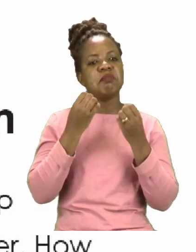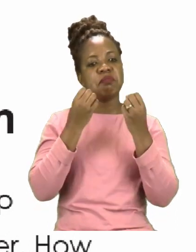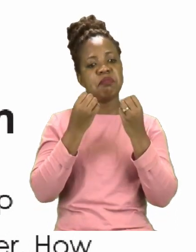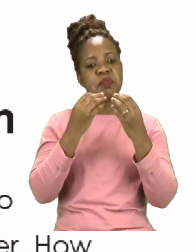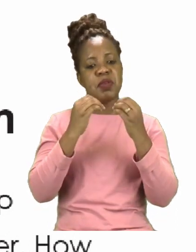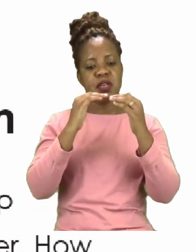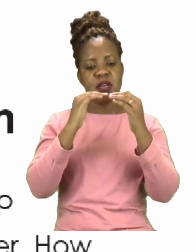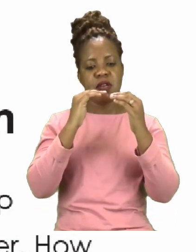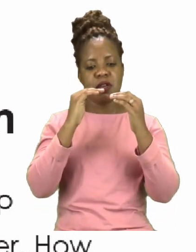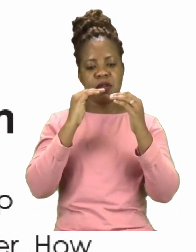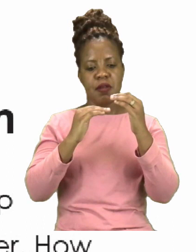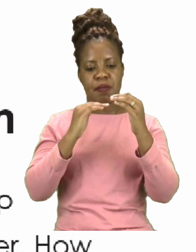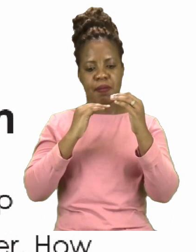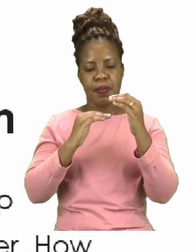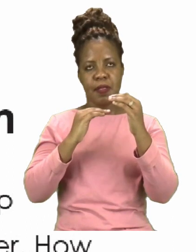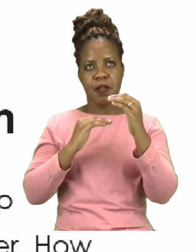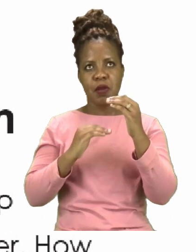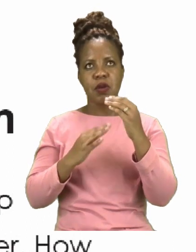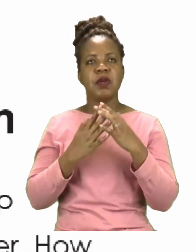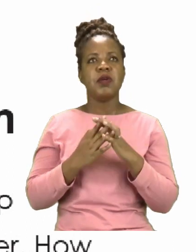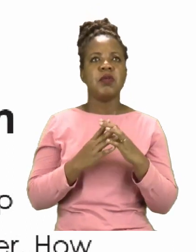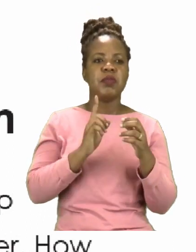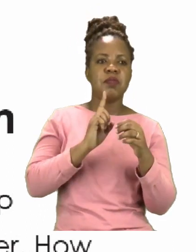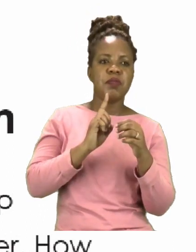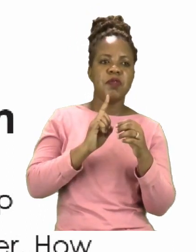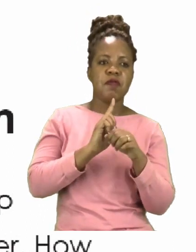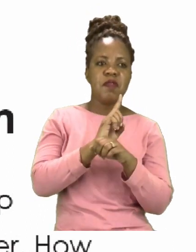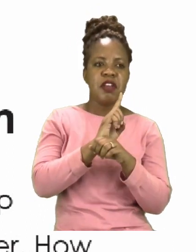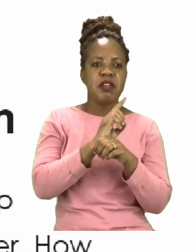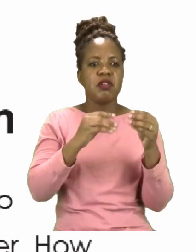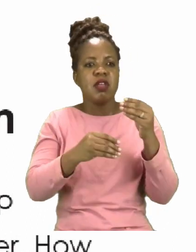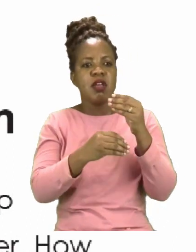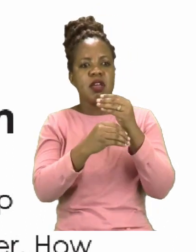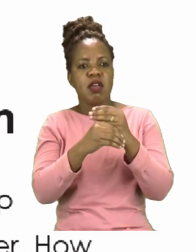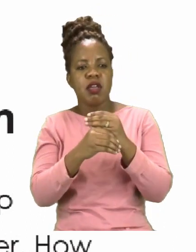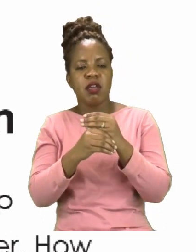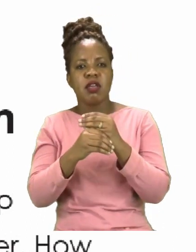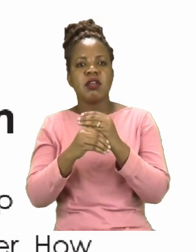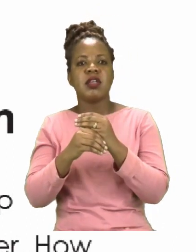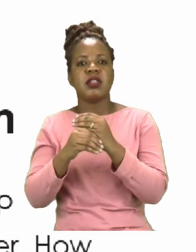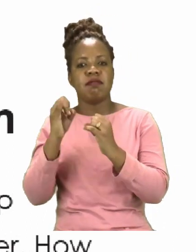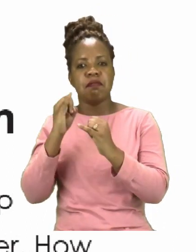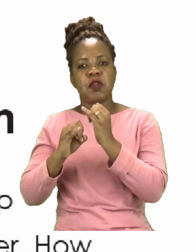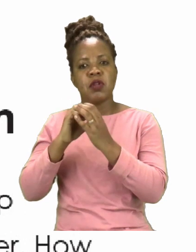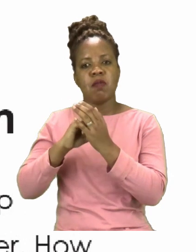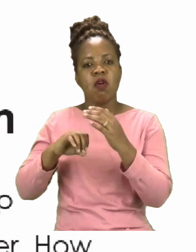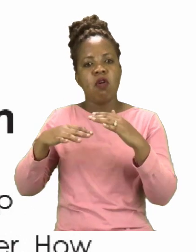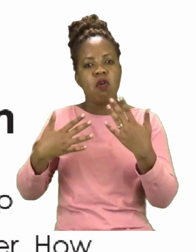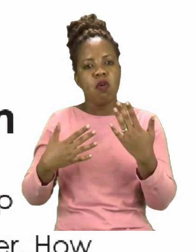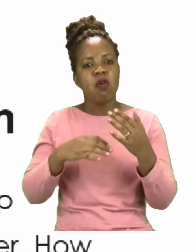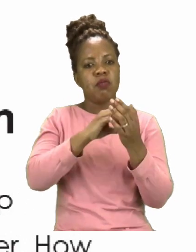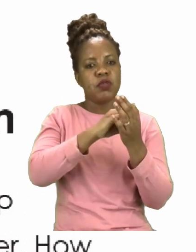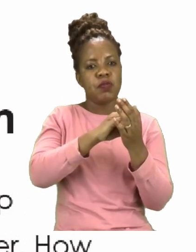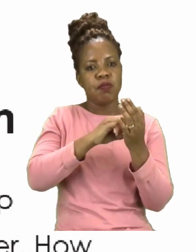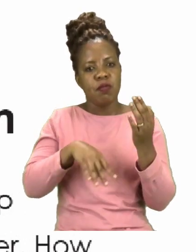have to add or subtract first before we actually try and find our answer. We are going to do number